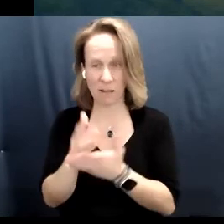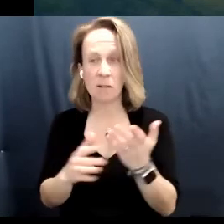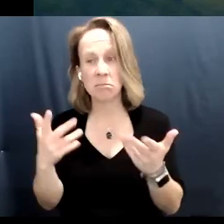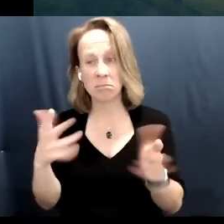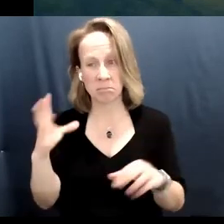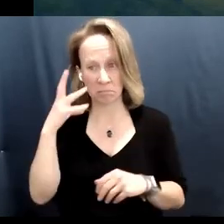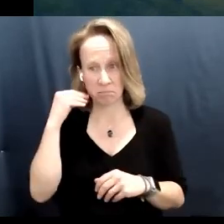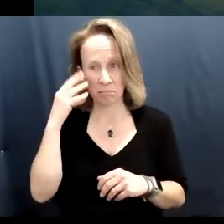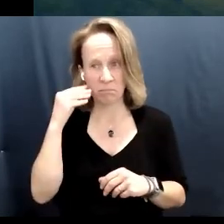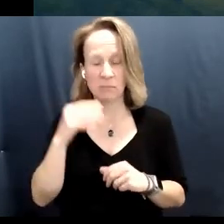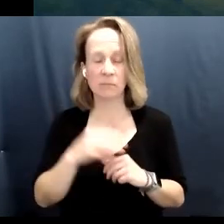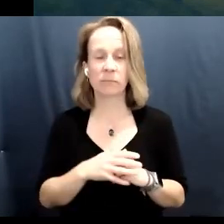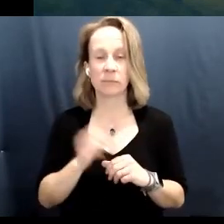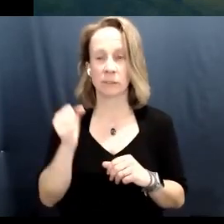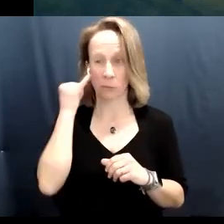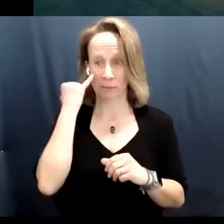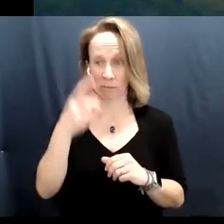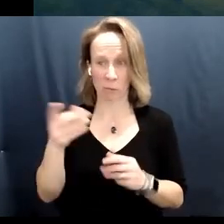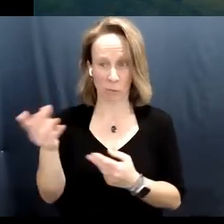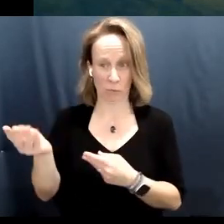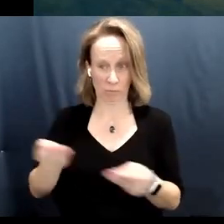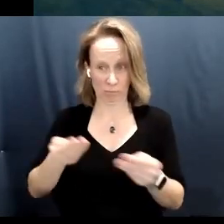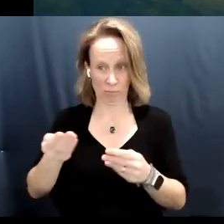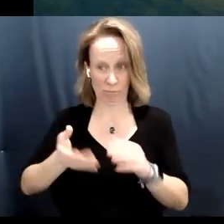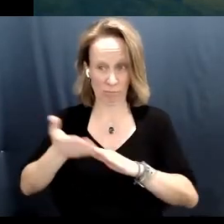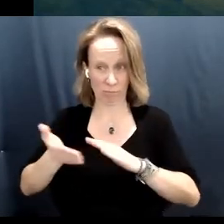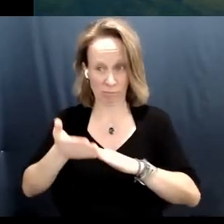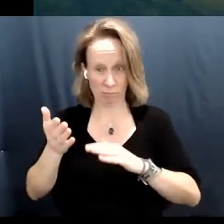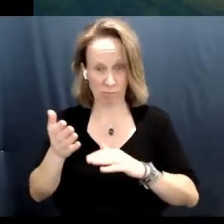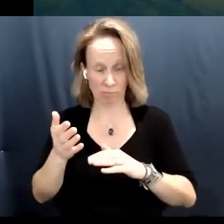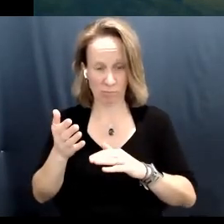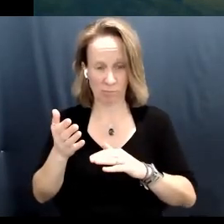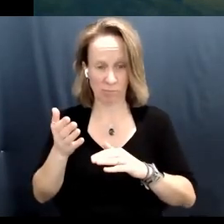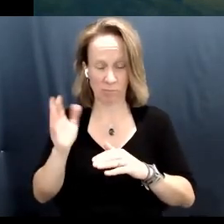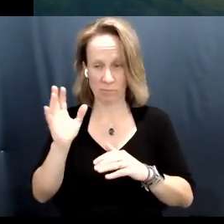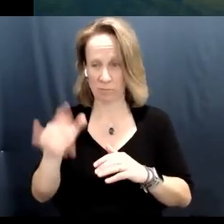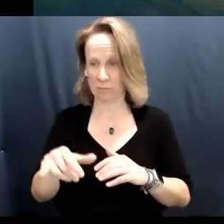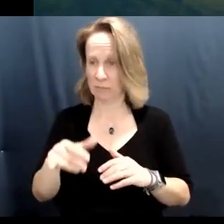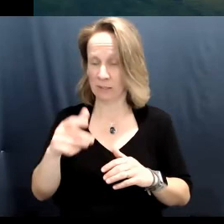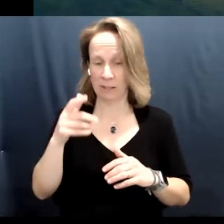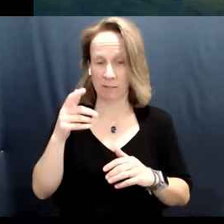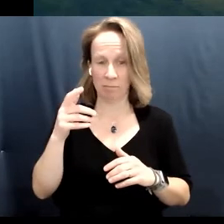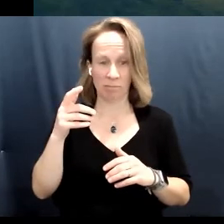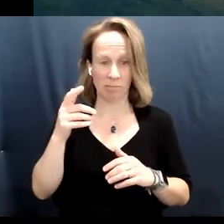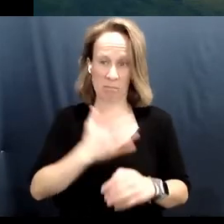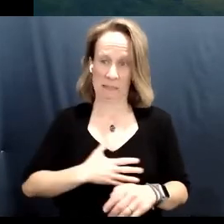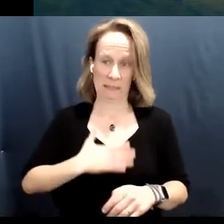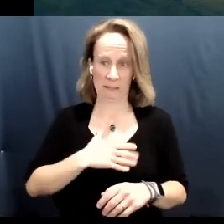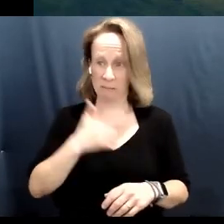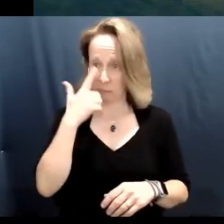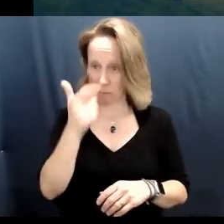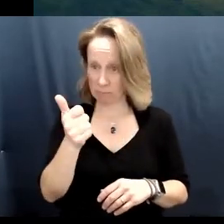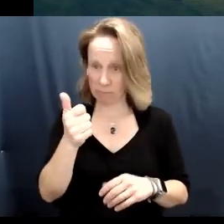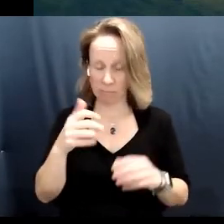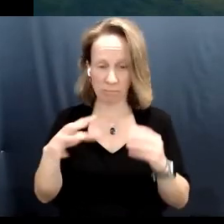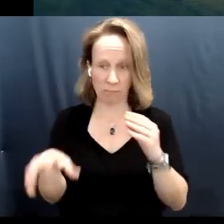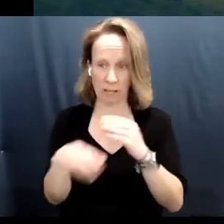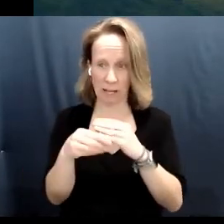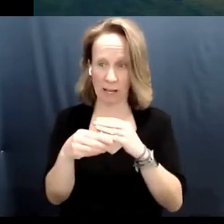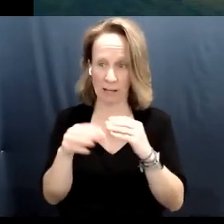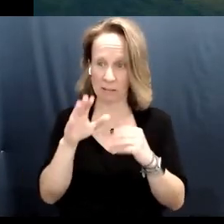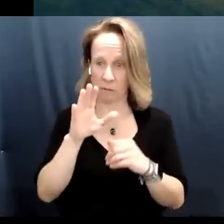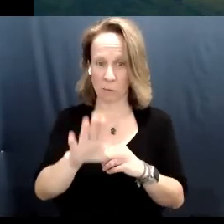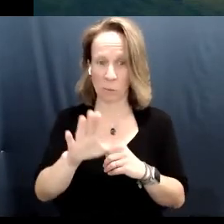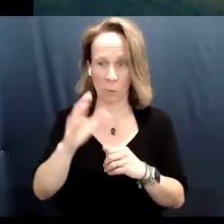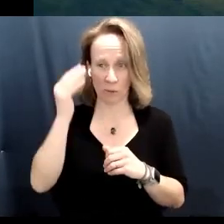have facilitated a sexual violence support group before, please feel free to add your wealth of knowledge in the